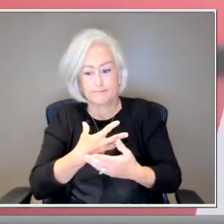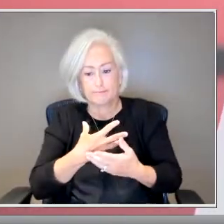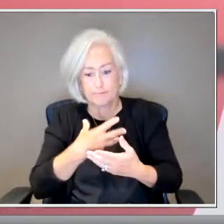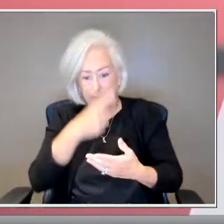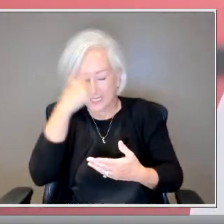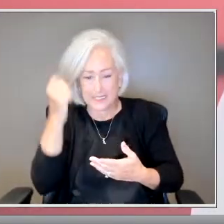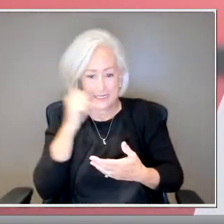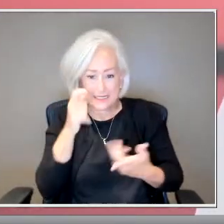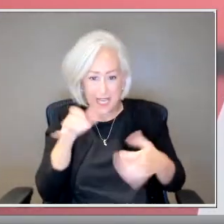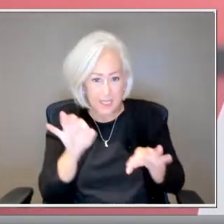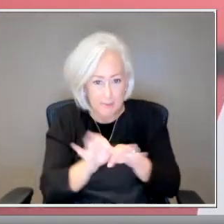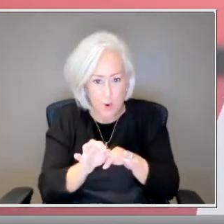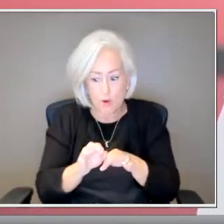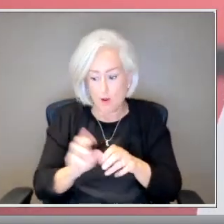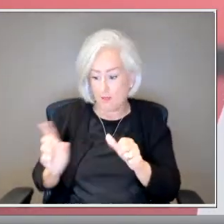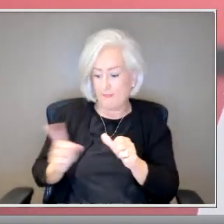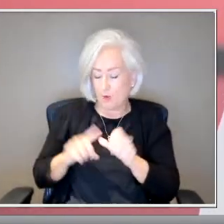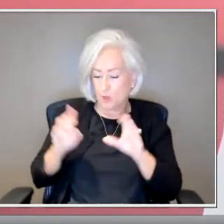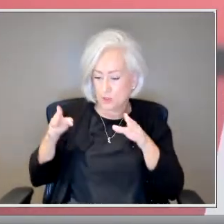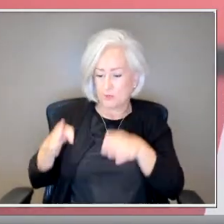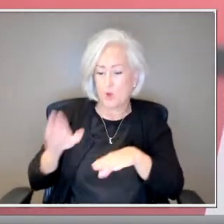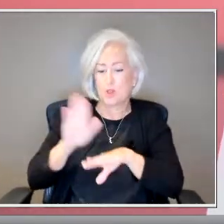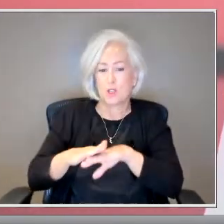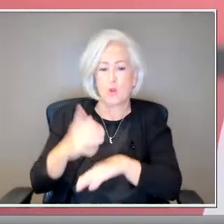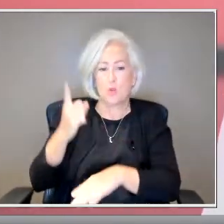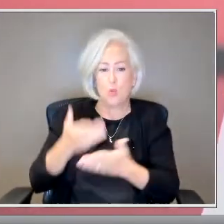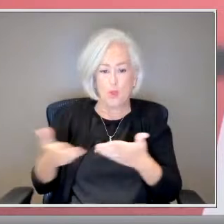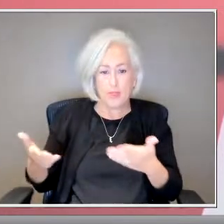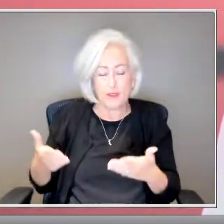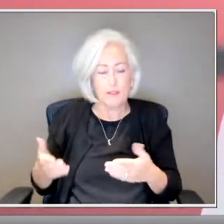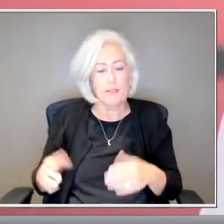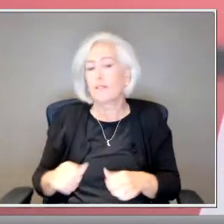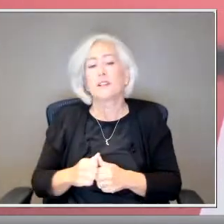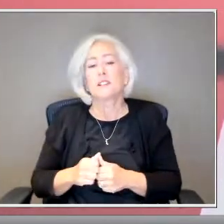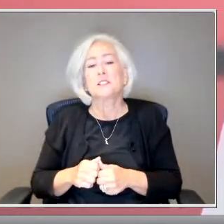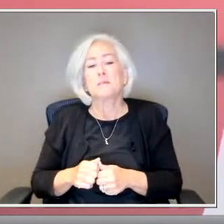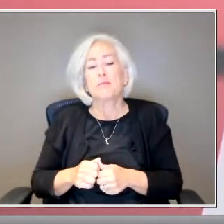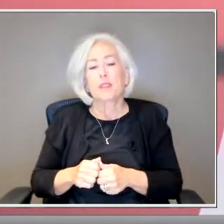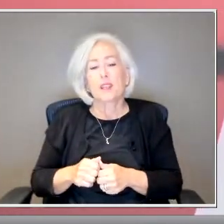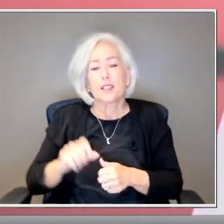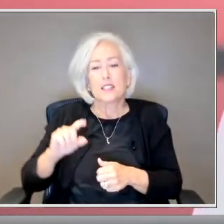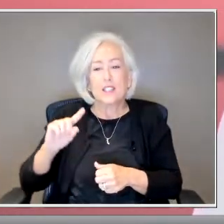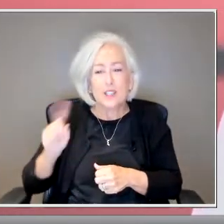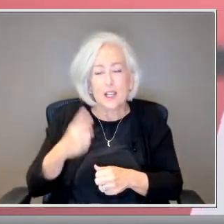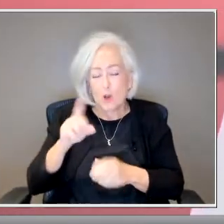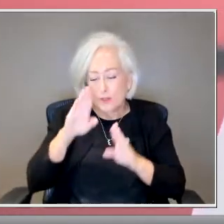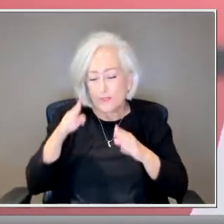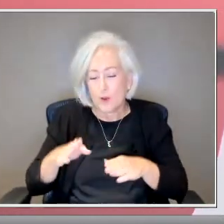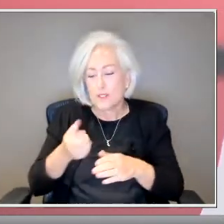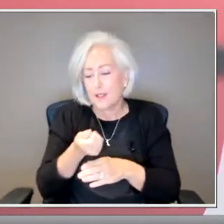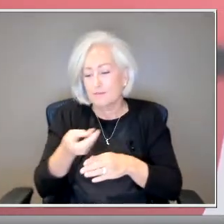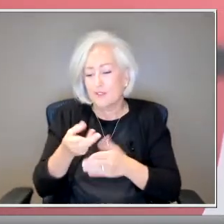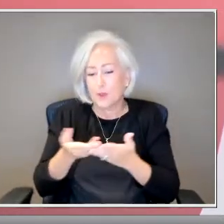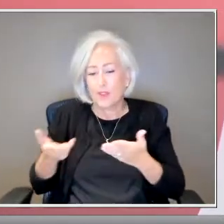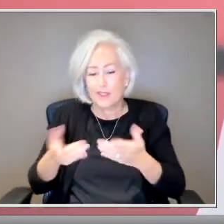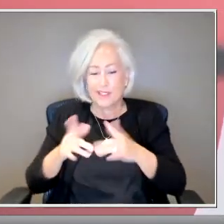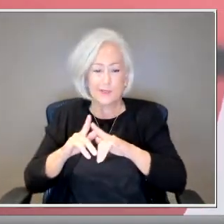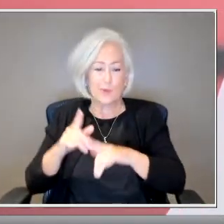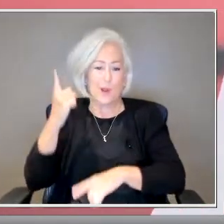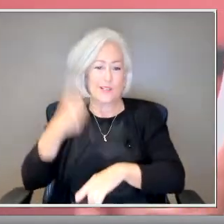which, you know, we'll get around to it. But there's just only so many things you can think about, and particularly as a cardiologist, the main